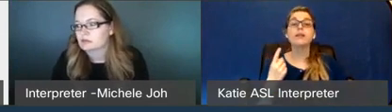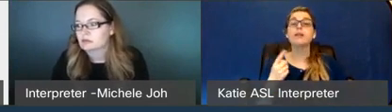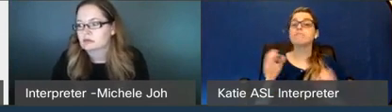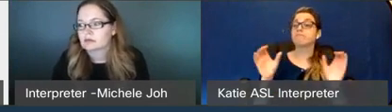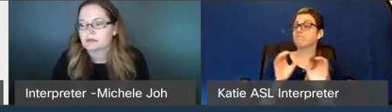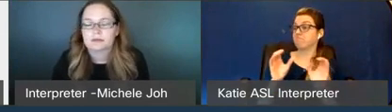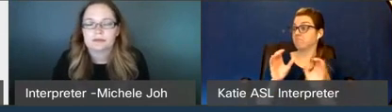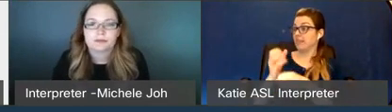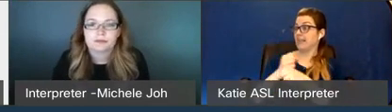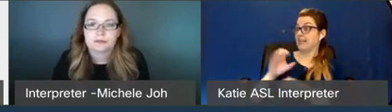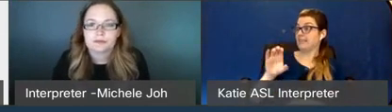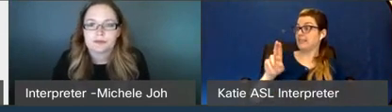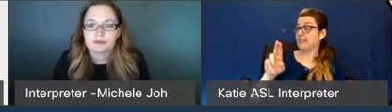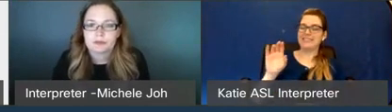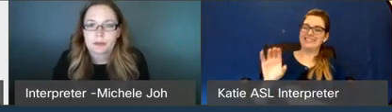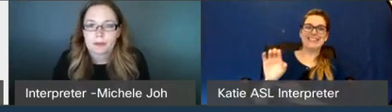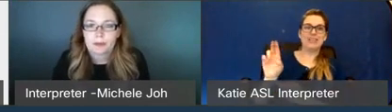credits.